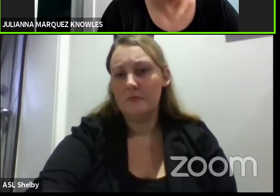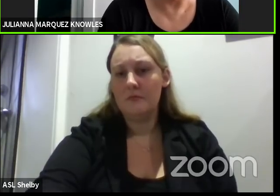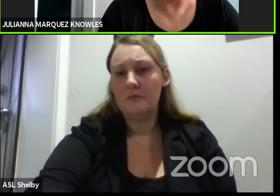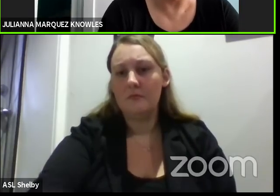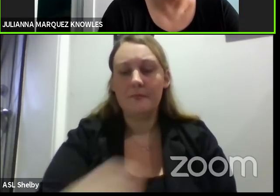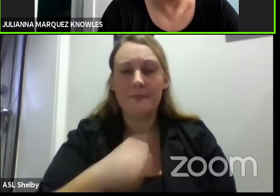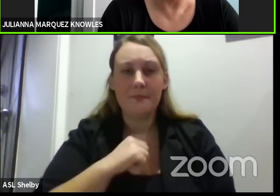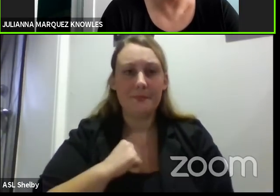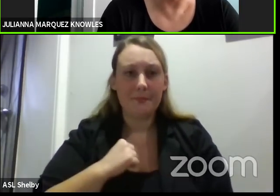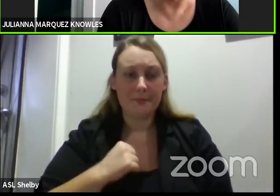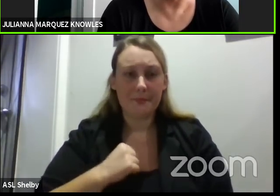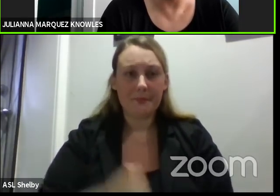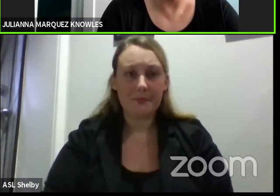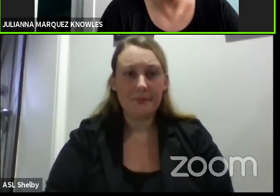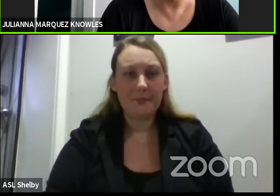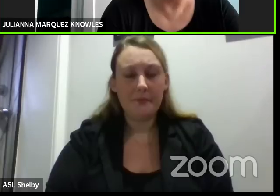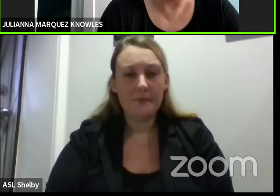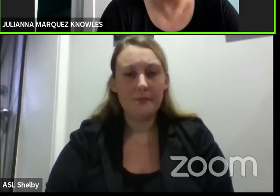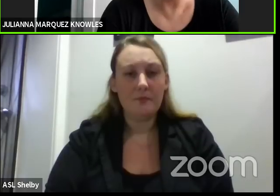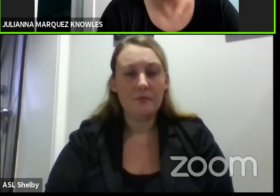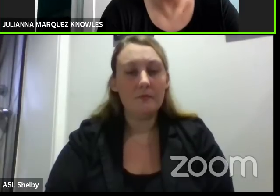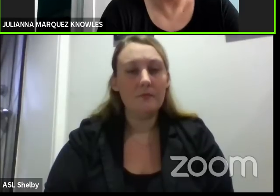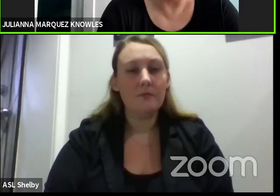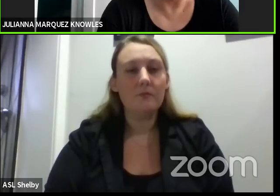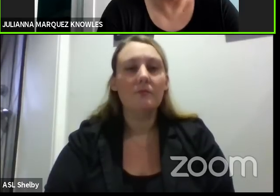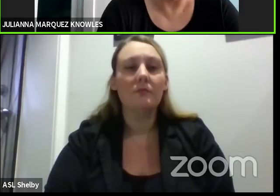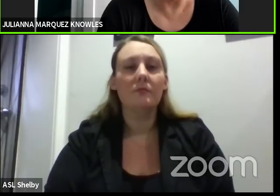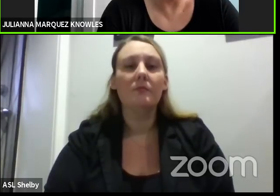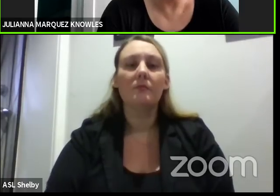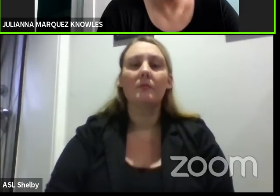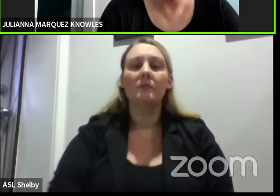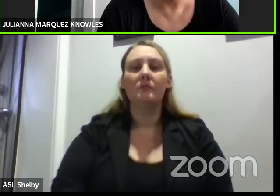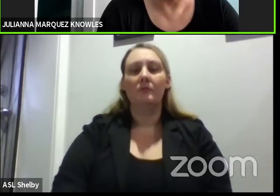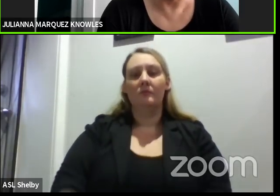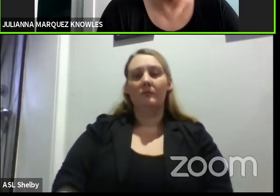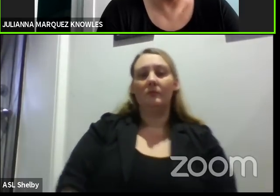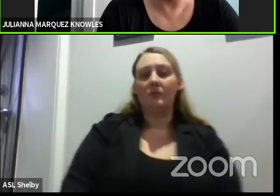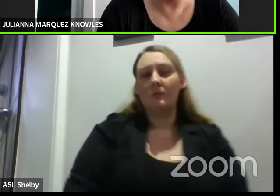cancele las rentas, porque no tenemos trabajo, no tenemos